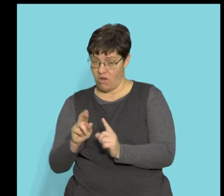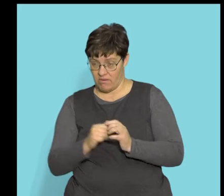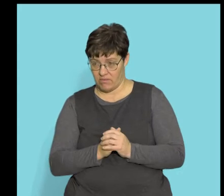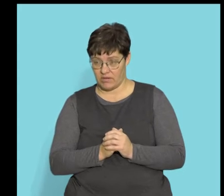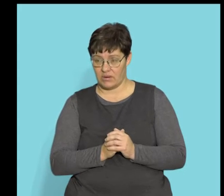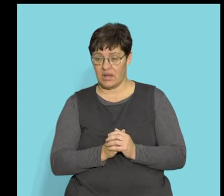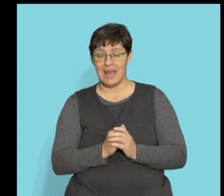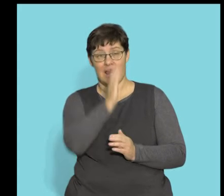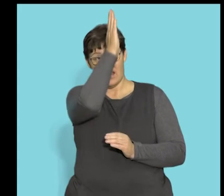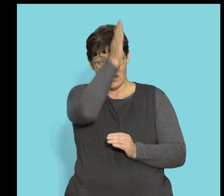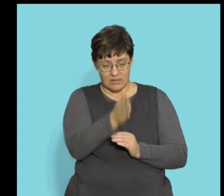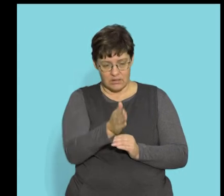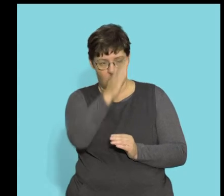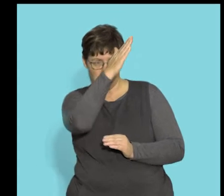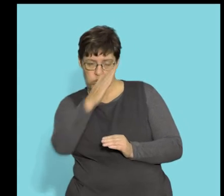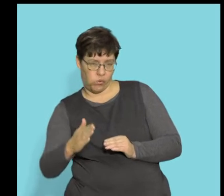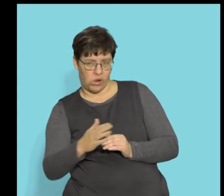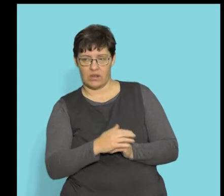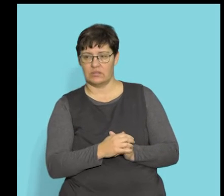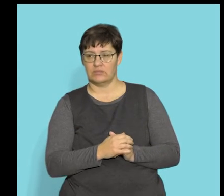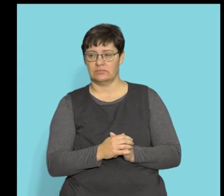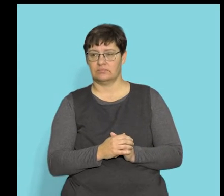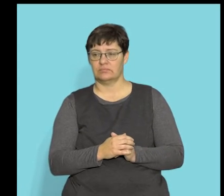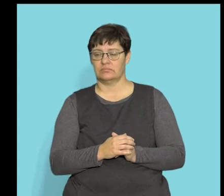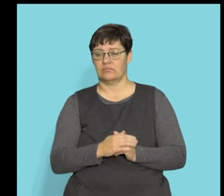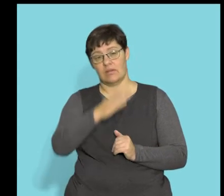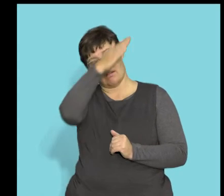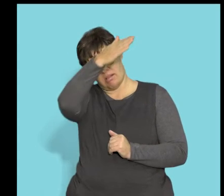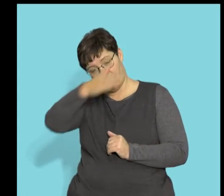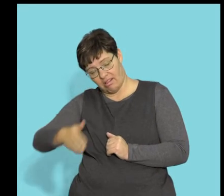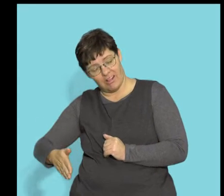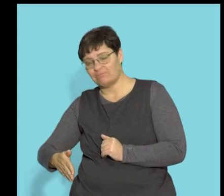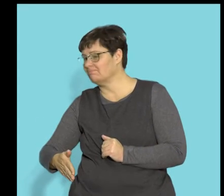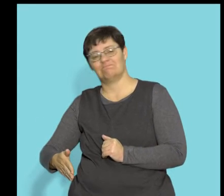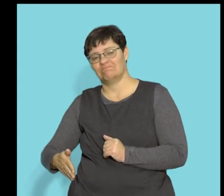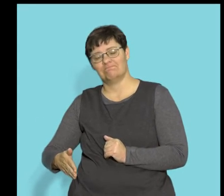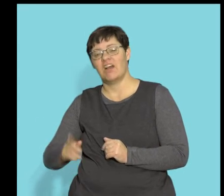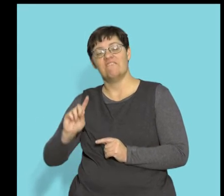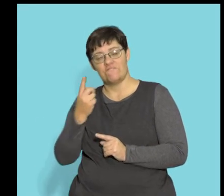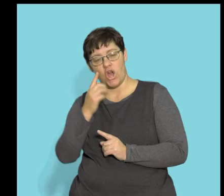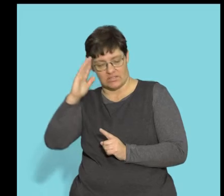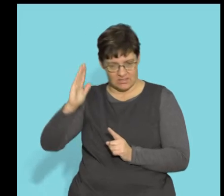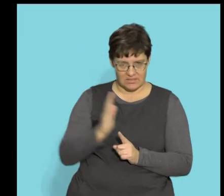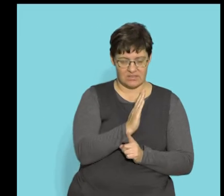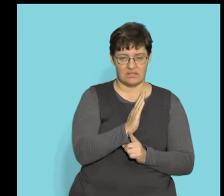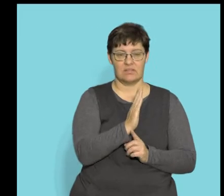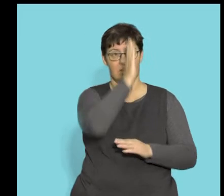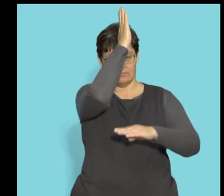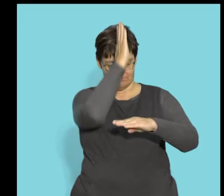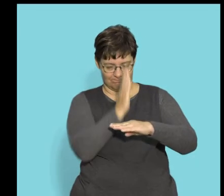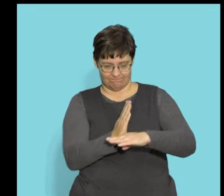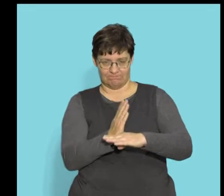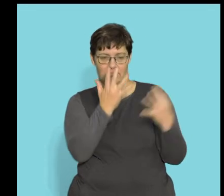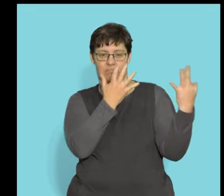are using the perpendicular height. If you are given the slant height, you will first have to calculate